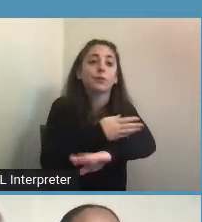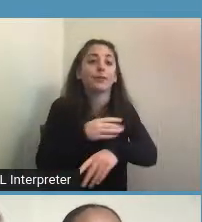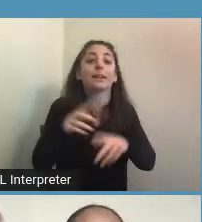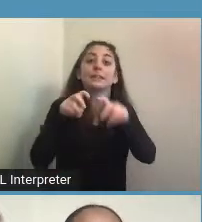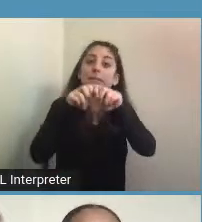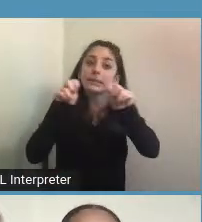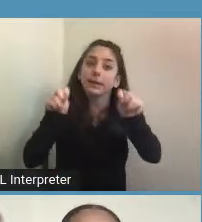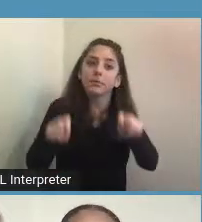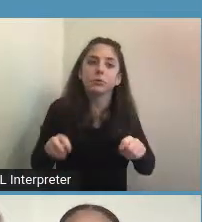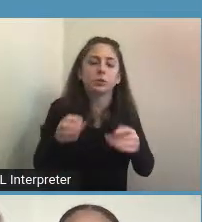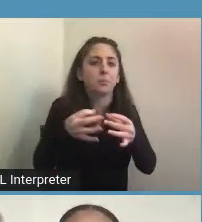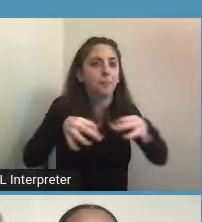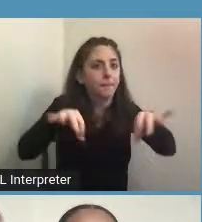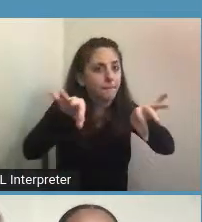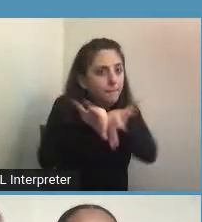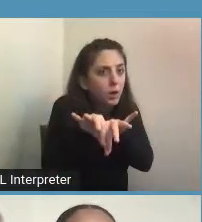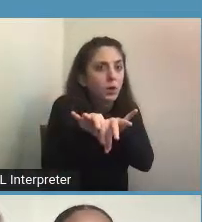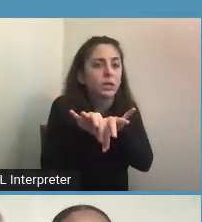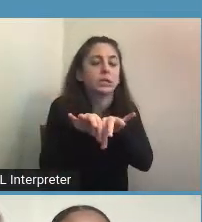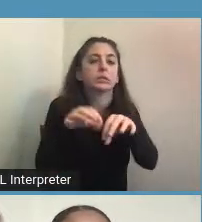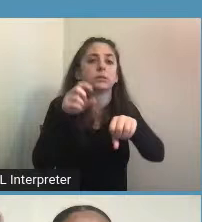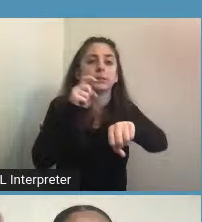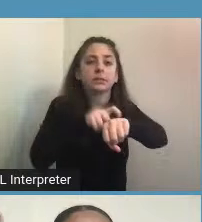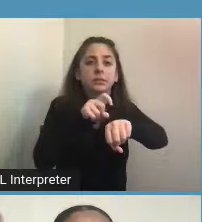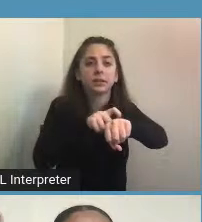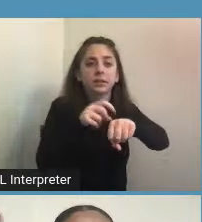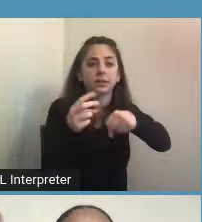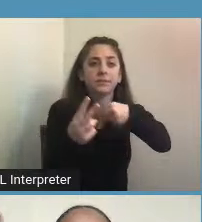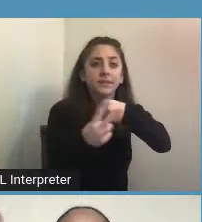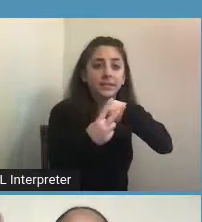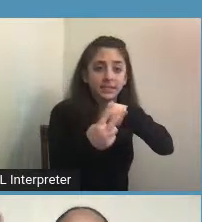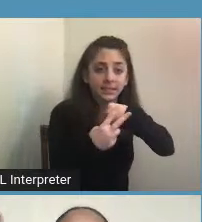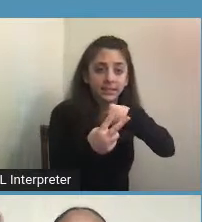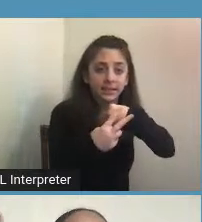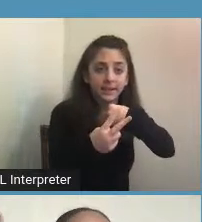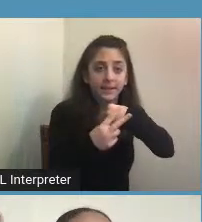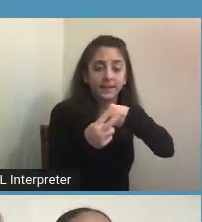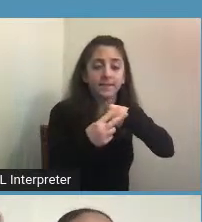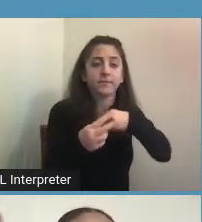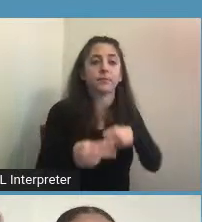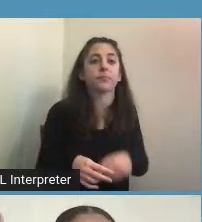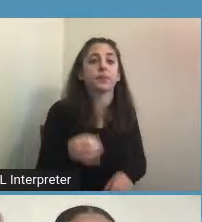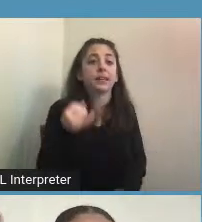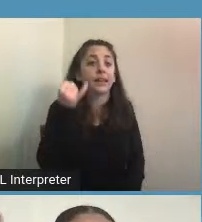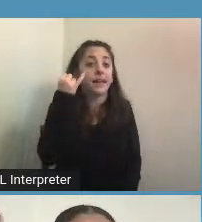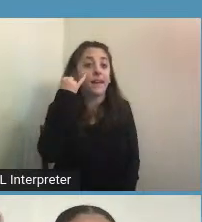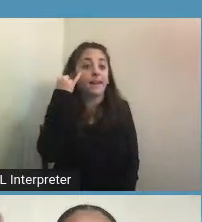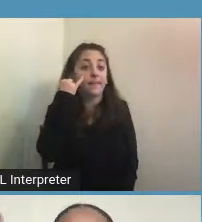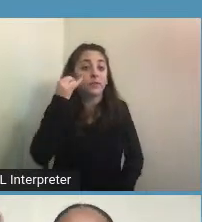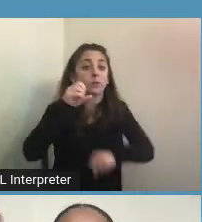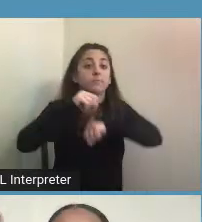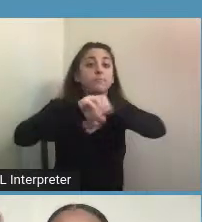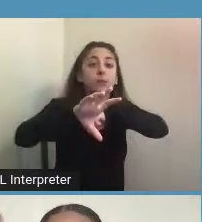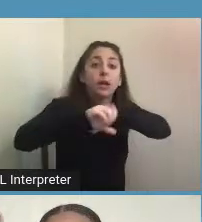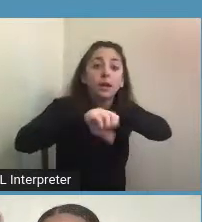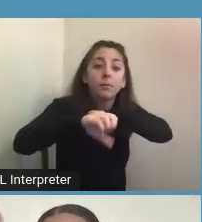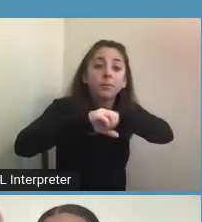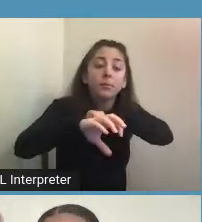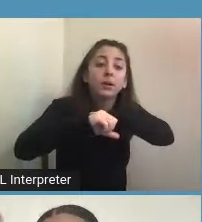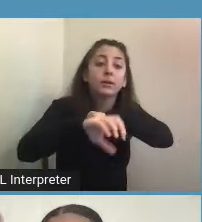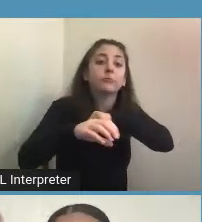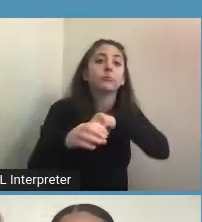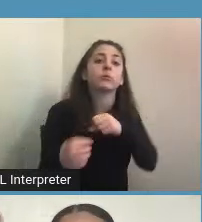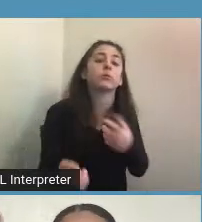save you so much time when you're in the campaign, especially if it's a long running campaign that has a lot of